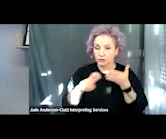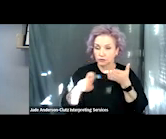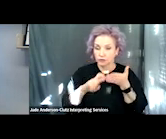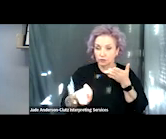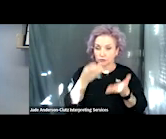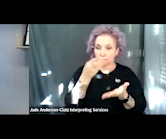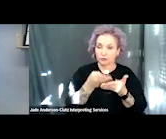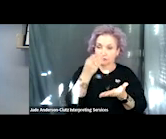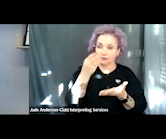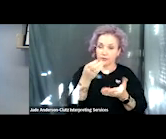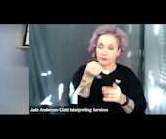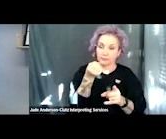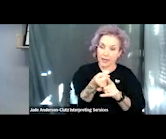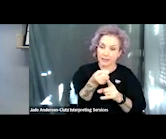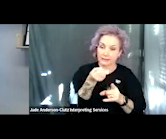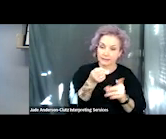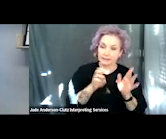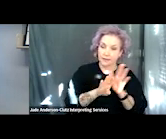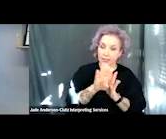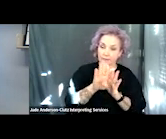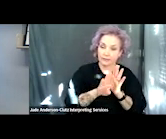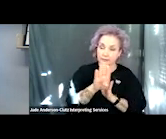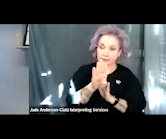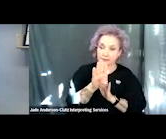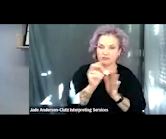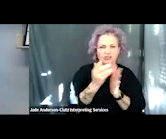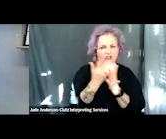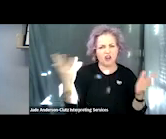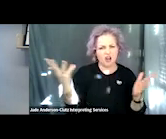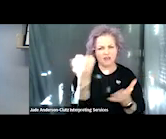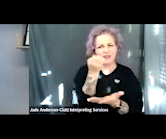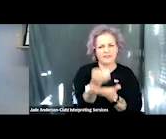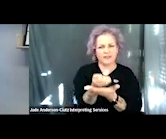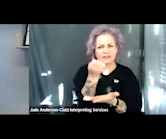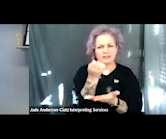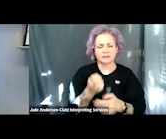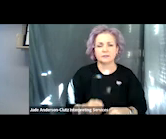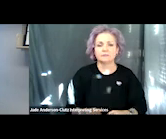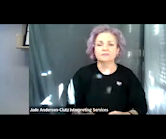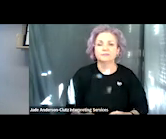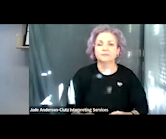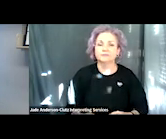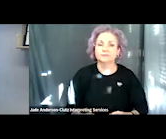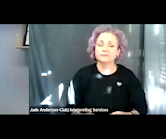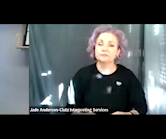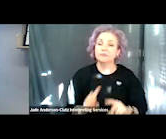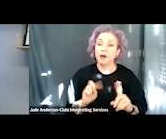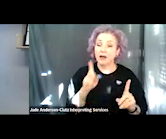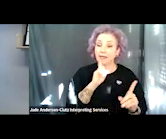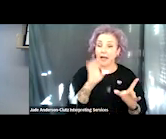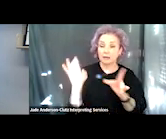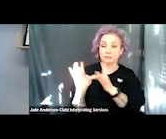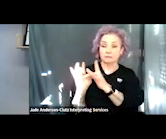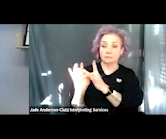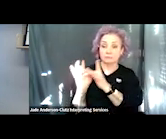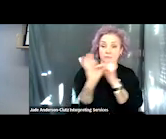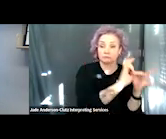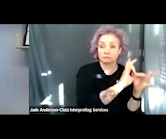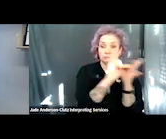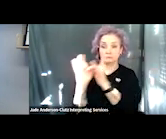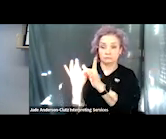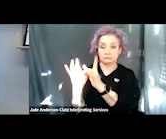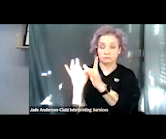the brain, and there's a long line of evidence that can support this. But again, the story is never that simple, and there is sort of